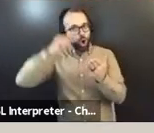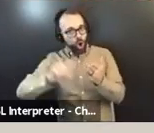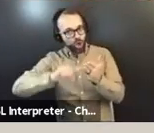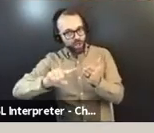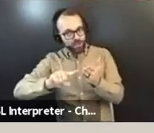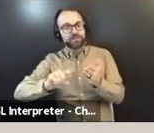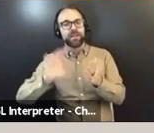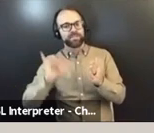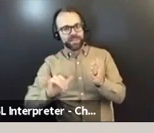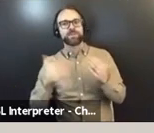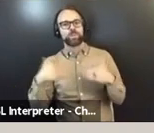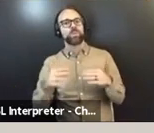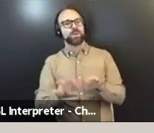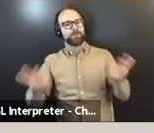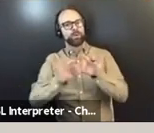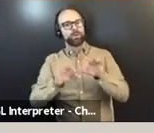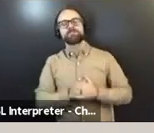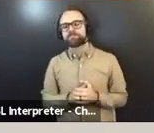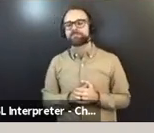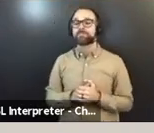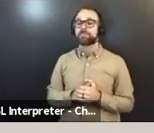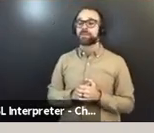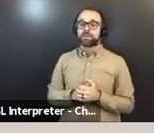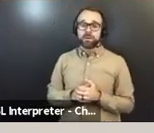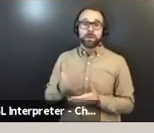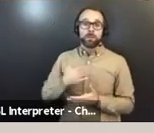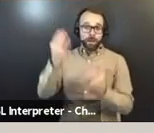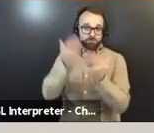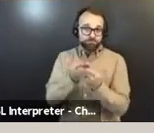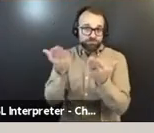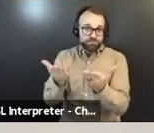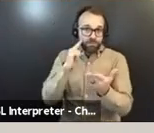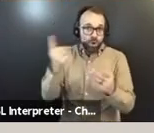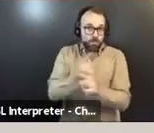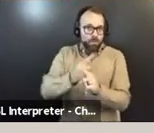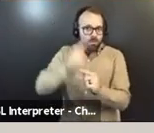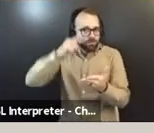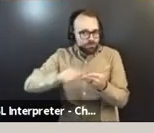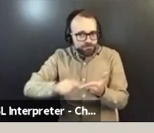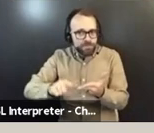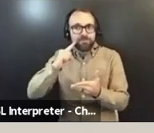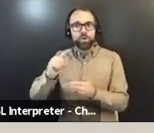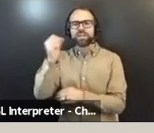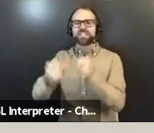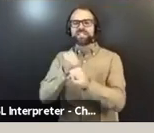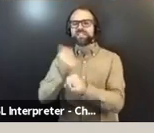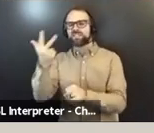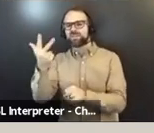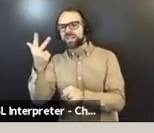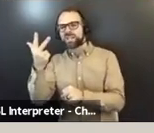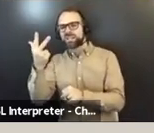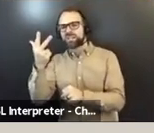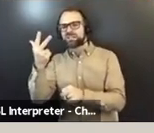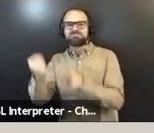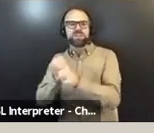now, firsthand experience, that when you do get audited for a proper audit, whether it's year 3, year 4, for any reason, to